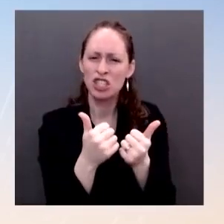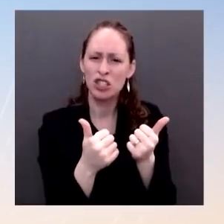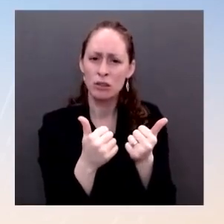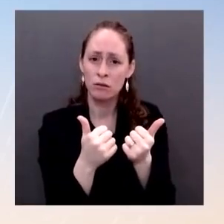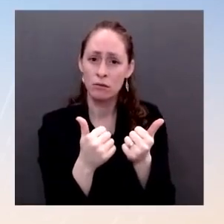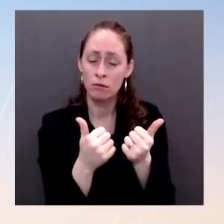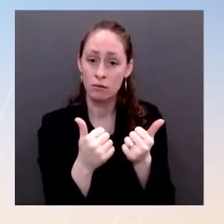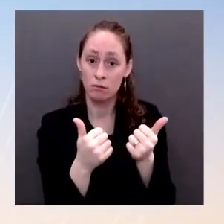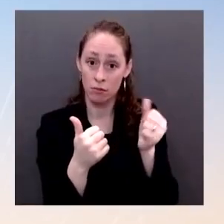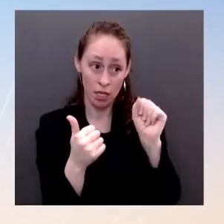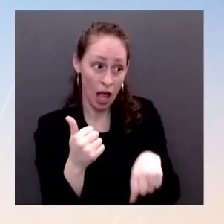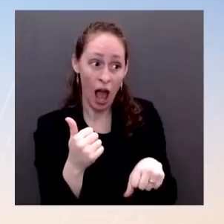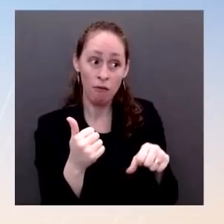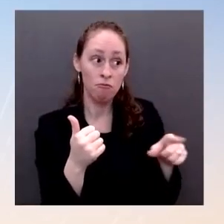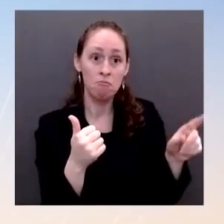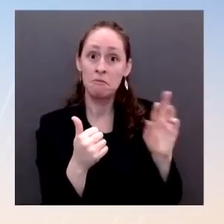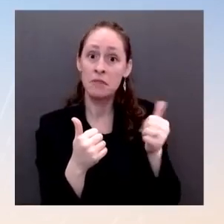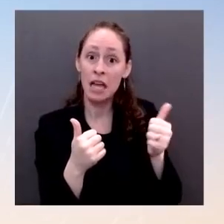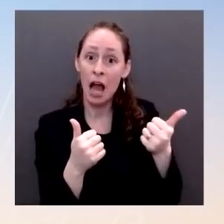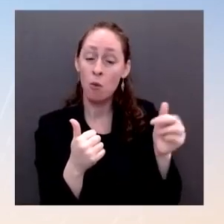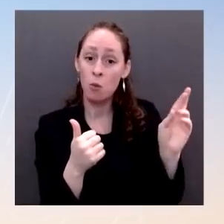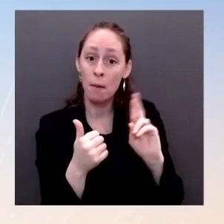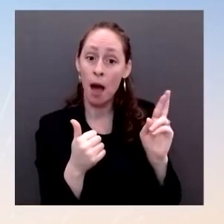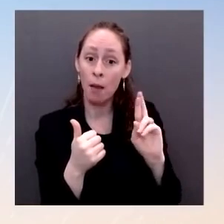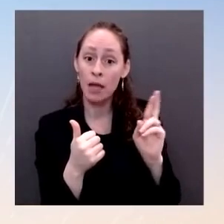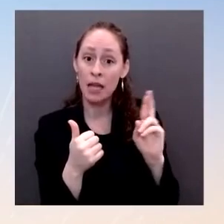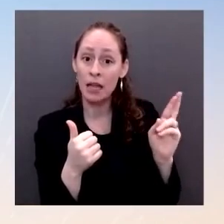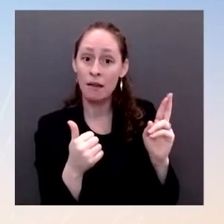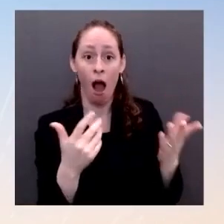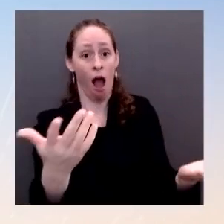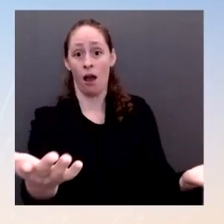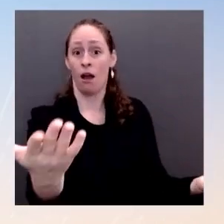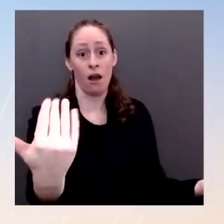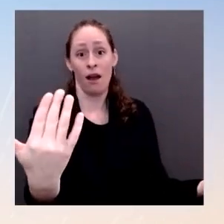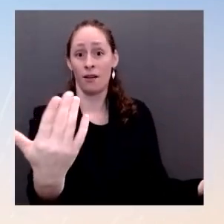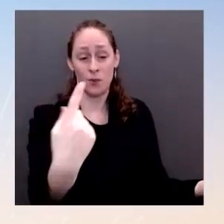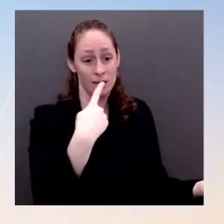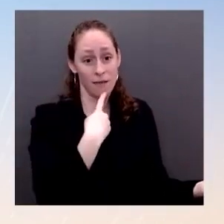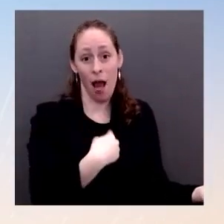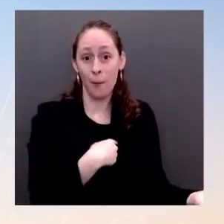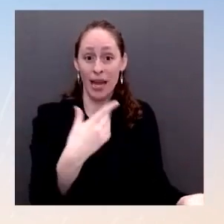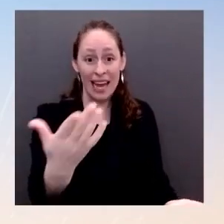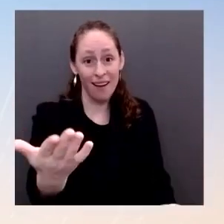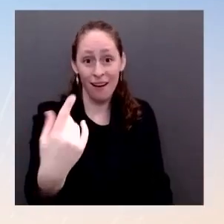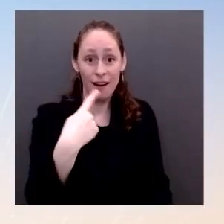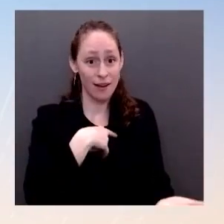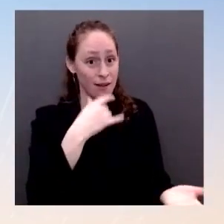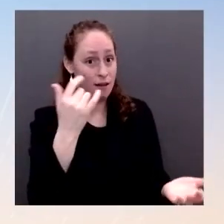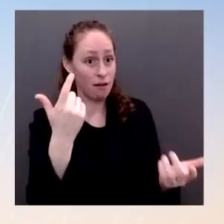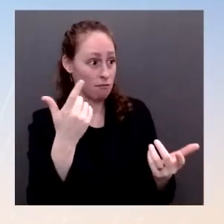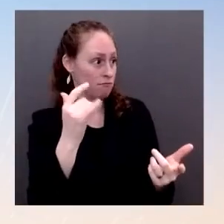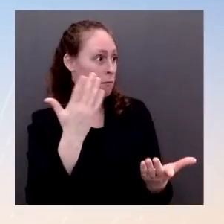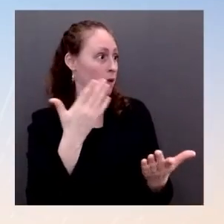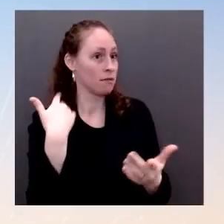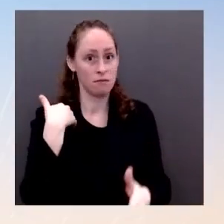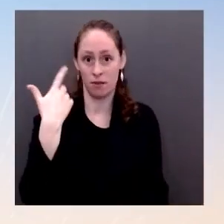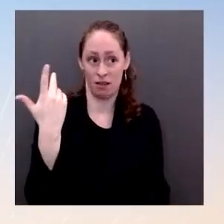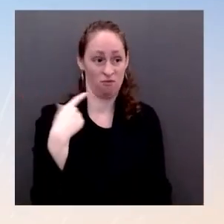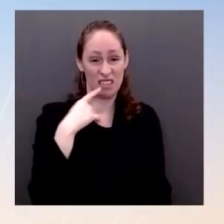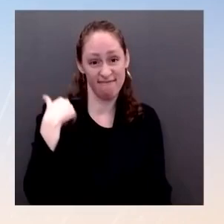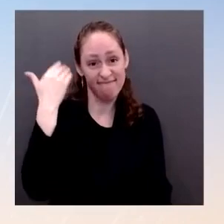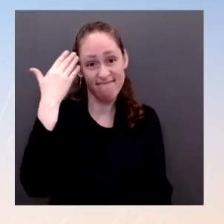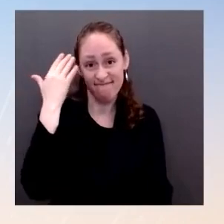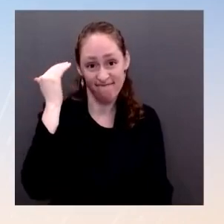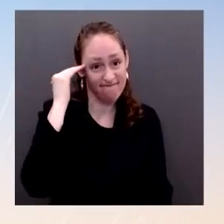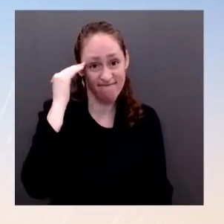Is there a proposal where there are 10 Republicans? I'm not aware of one. Maybe there is. And there are some senators who have been out there saying they support